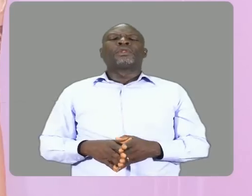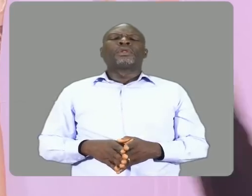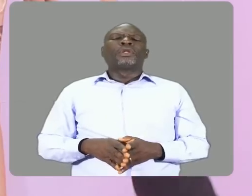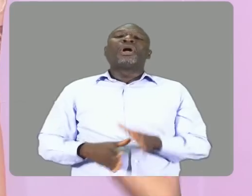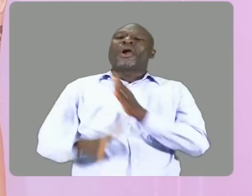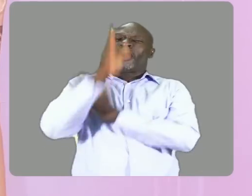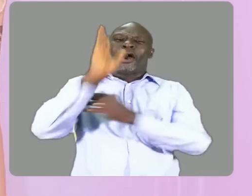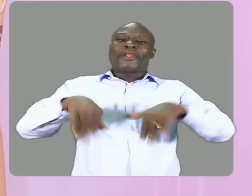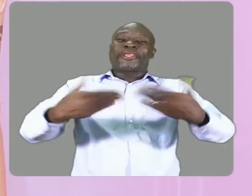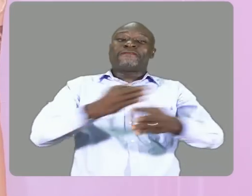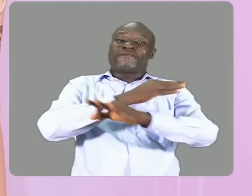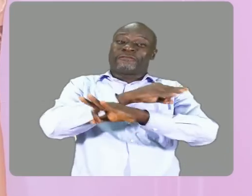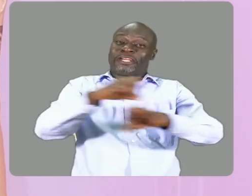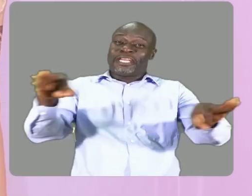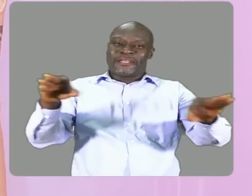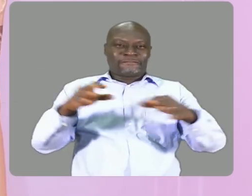Onyankopon de makwa.